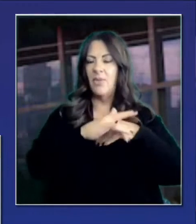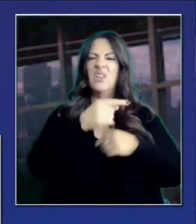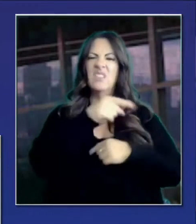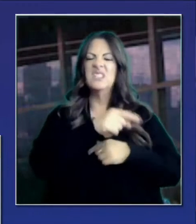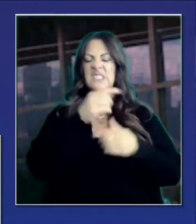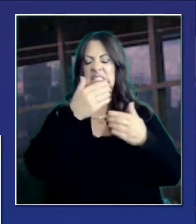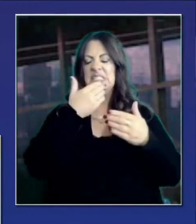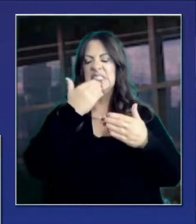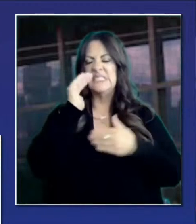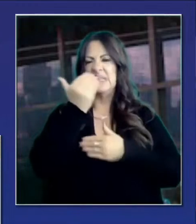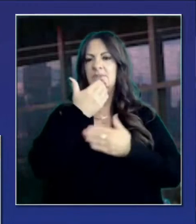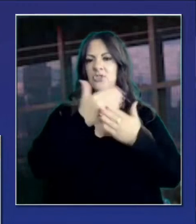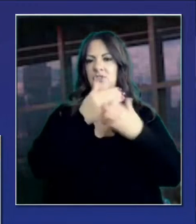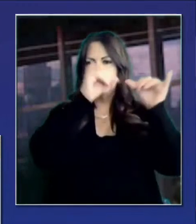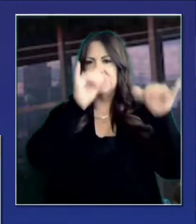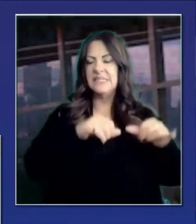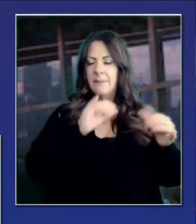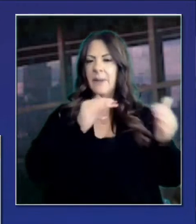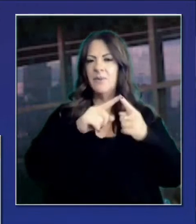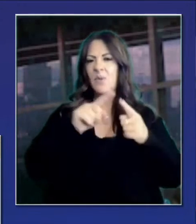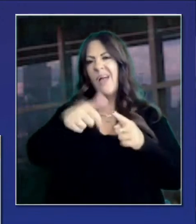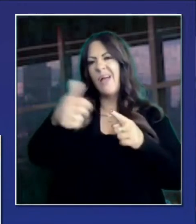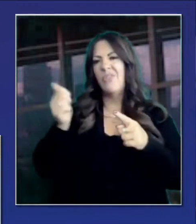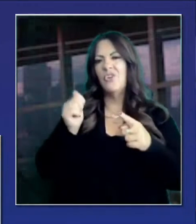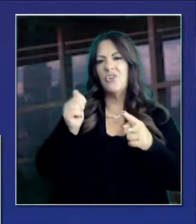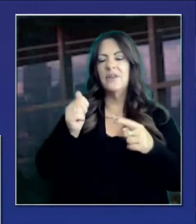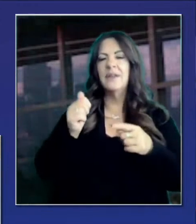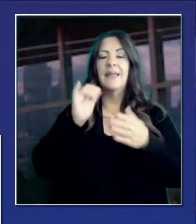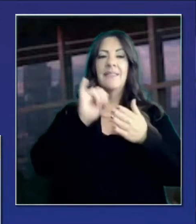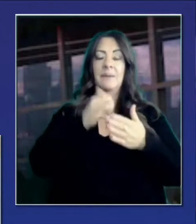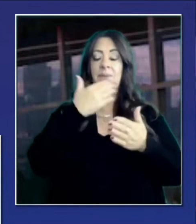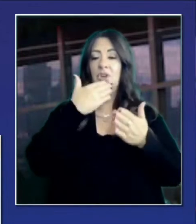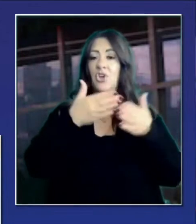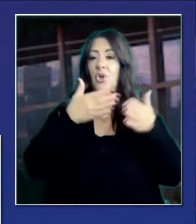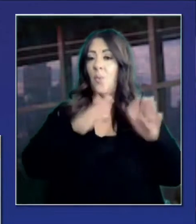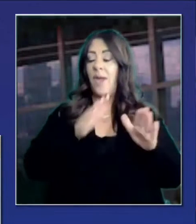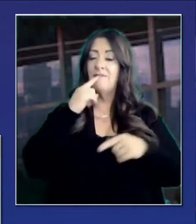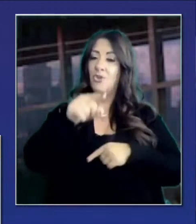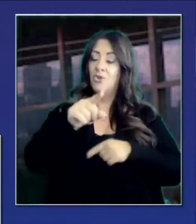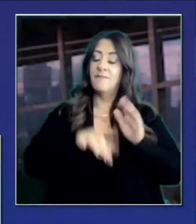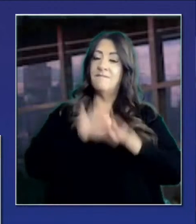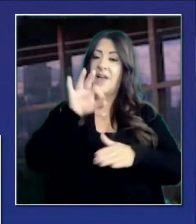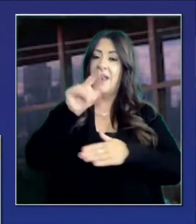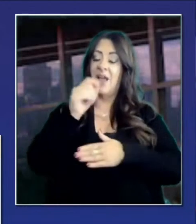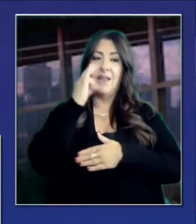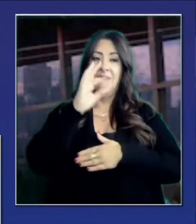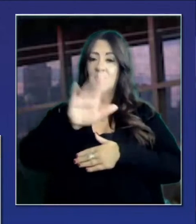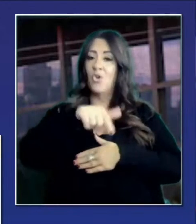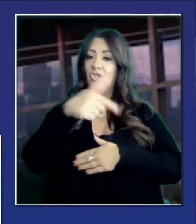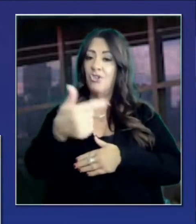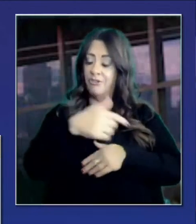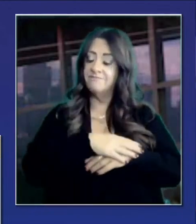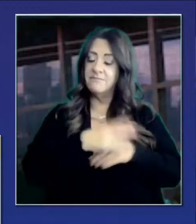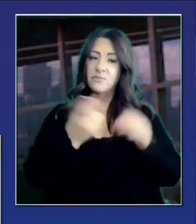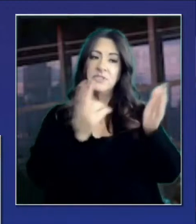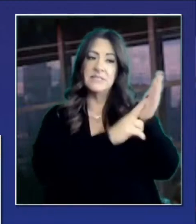platforms in terms of finding out when it's your turn to get vaccinated and how and where you can get vaccinated. So we're aiming for a